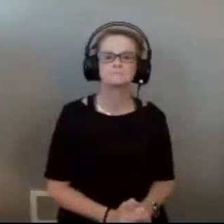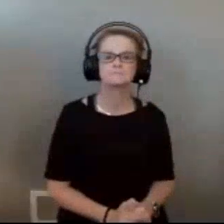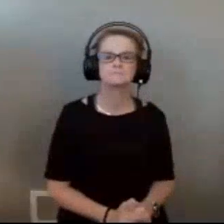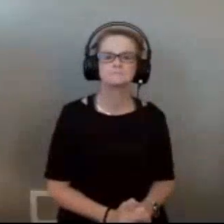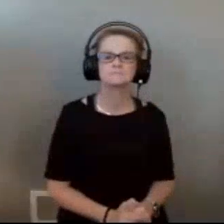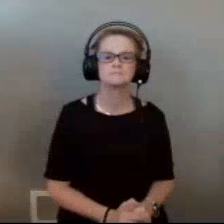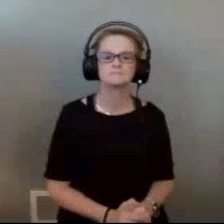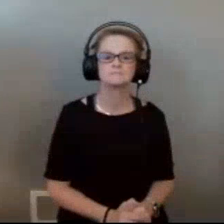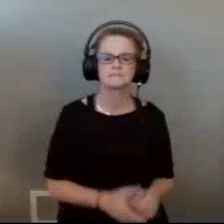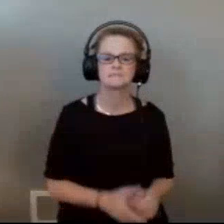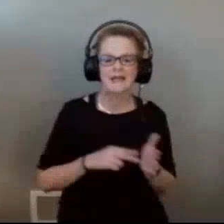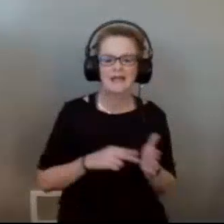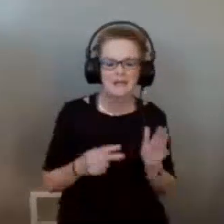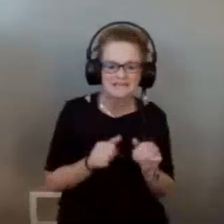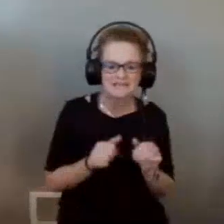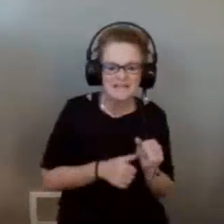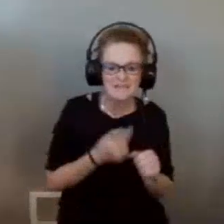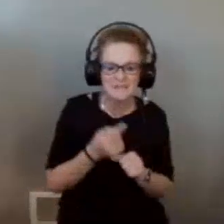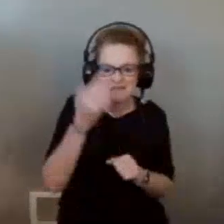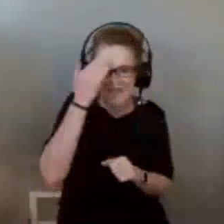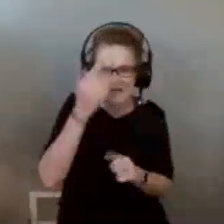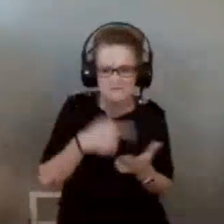That means everyone's got it figured out.